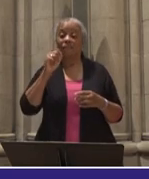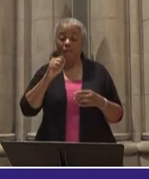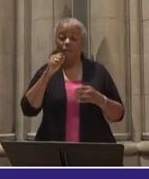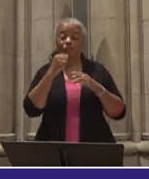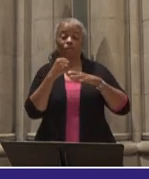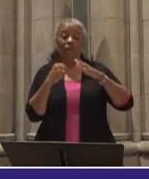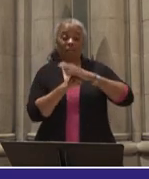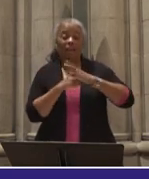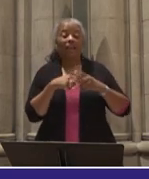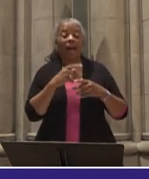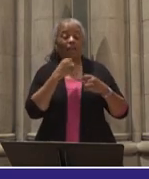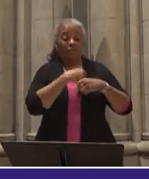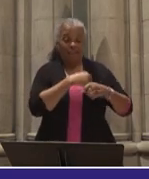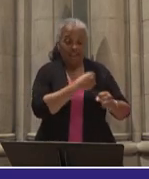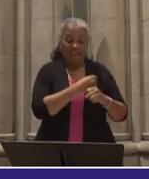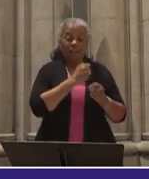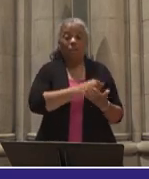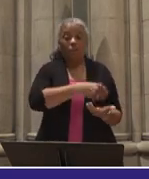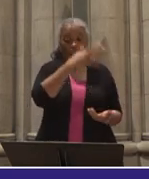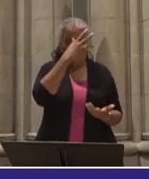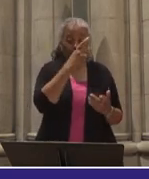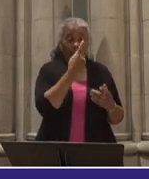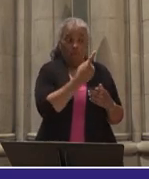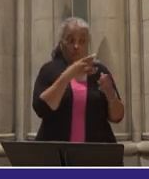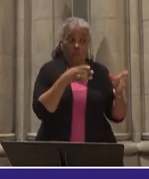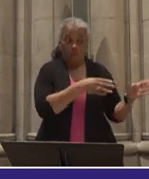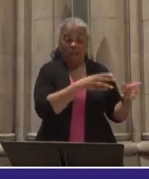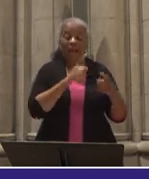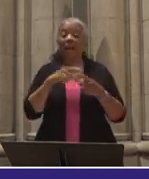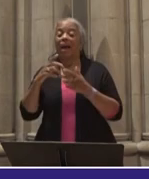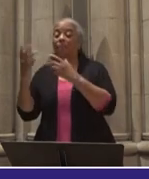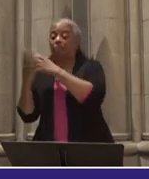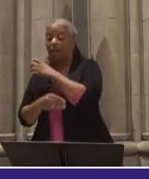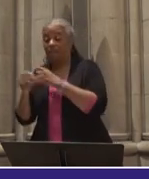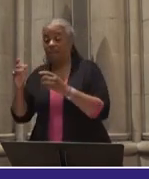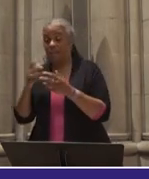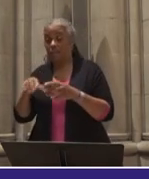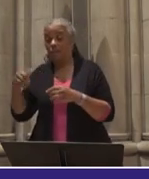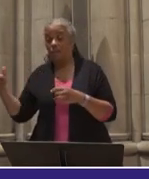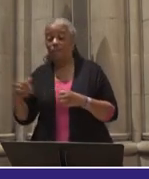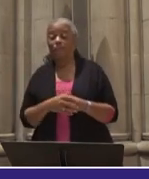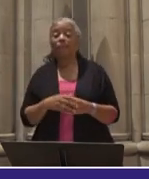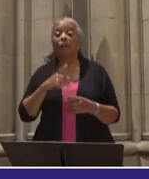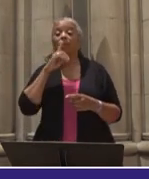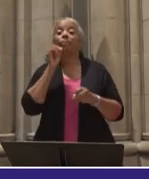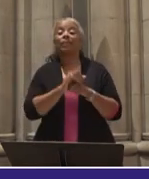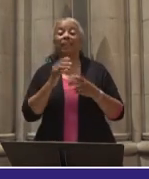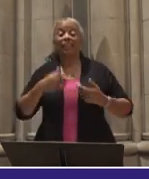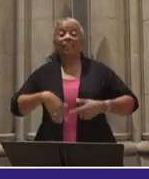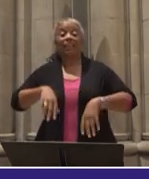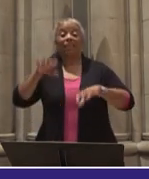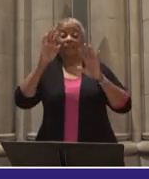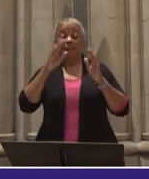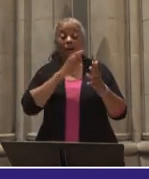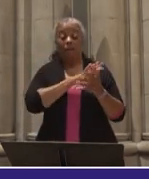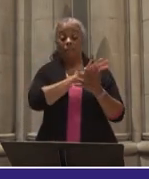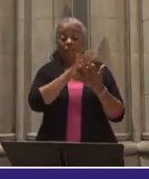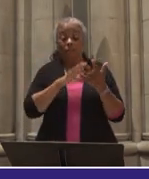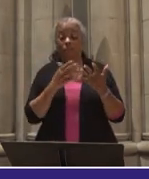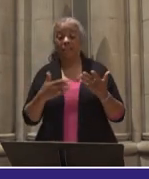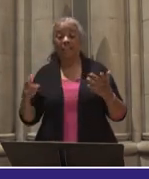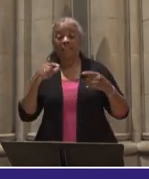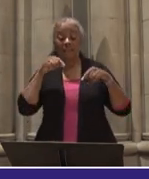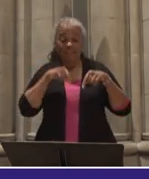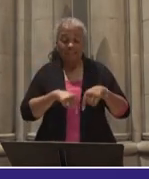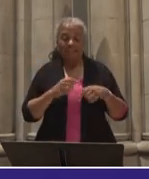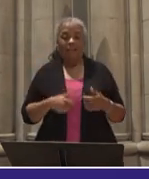such wealth on the one hand and such poverty on the other. In essence, giving up those things of this life